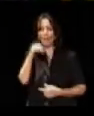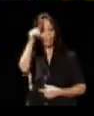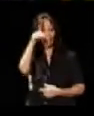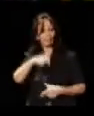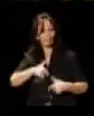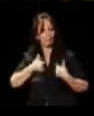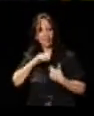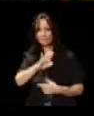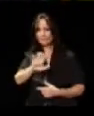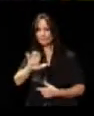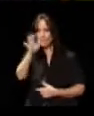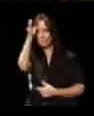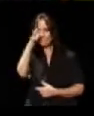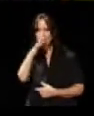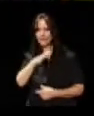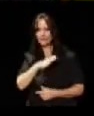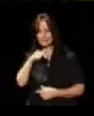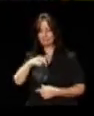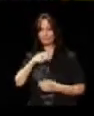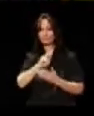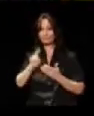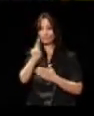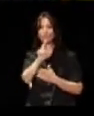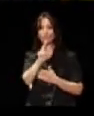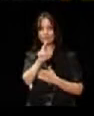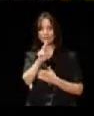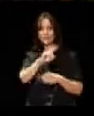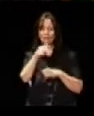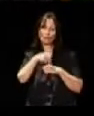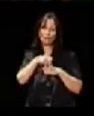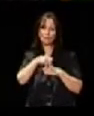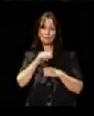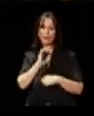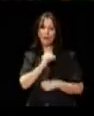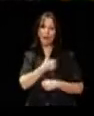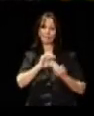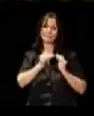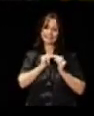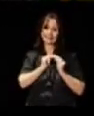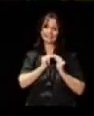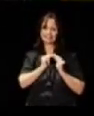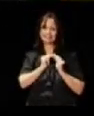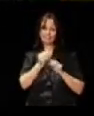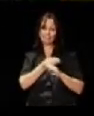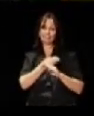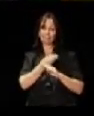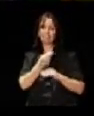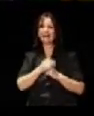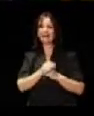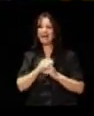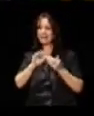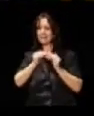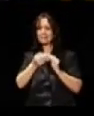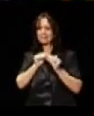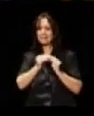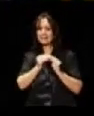parents, this university, and of course, our city. The city of